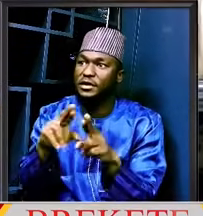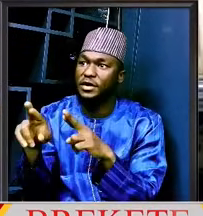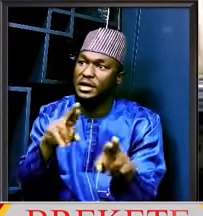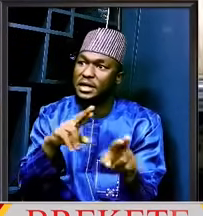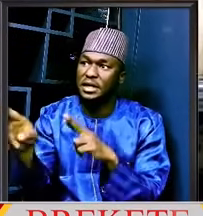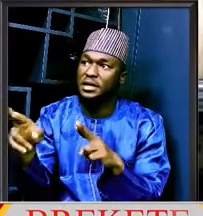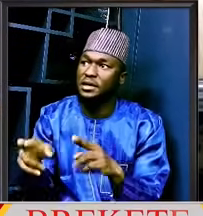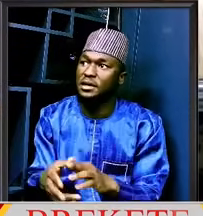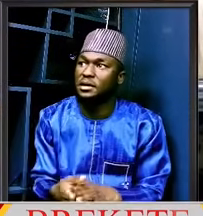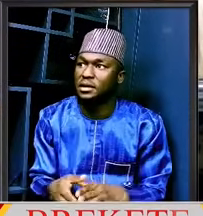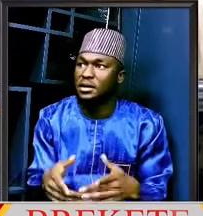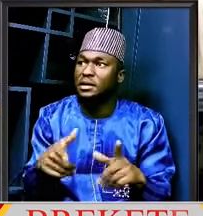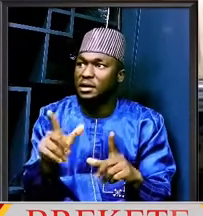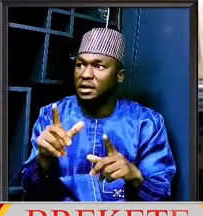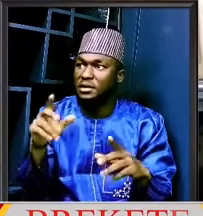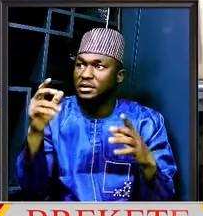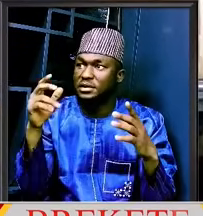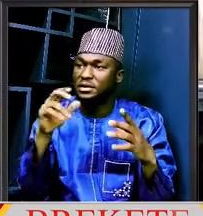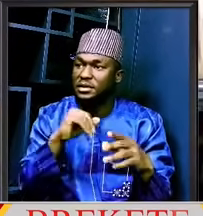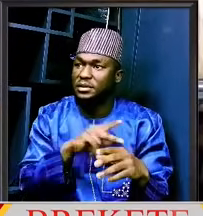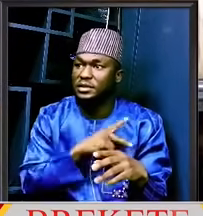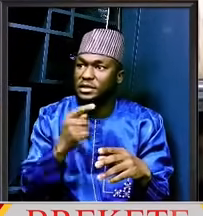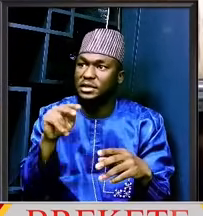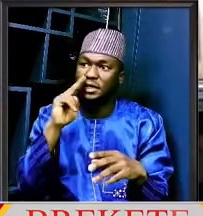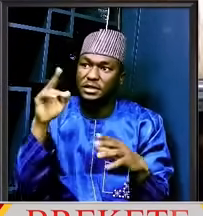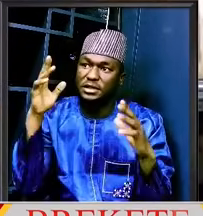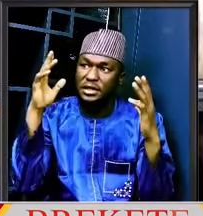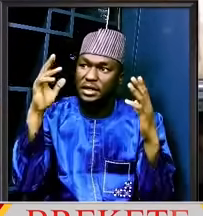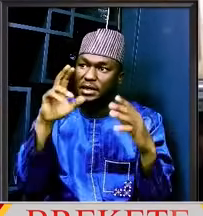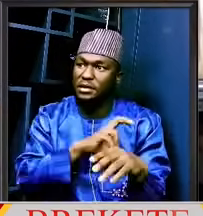retreated a bit. Let's appreciate the Nigerian police now.